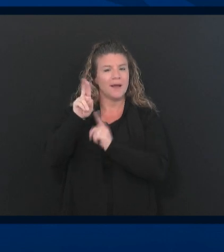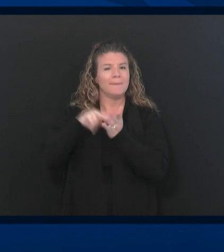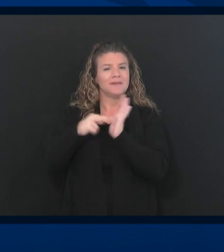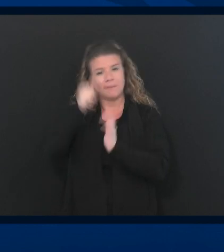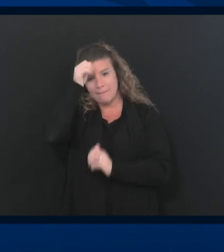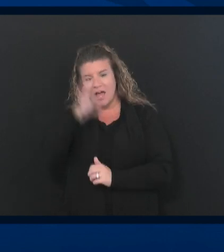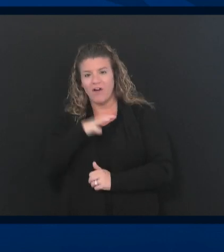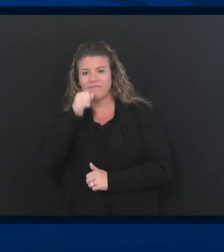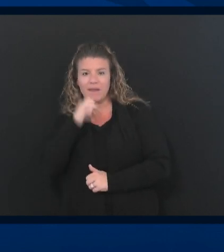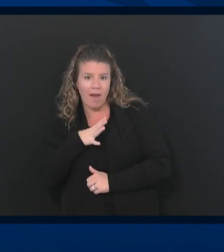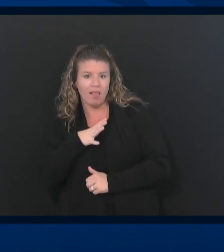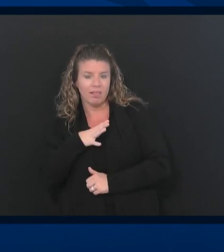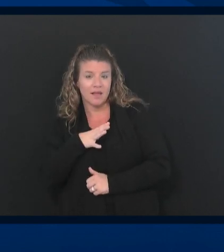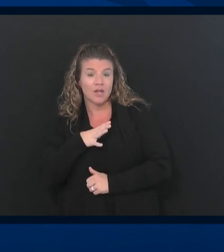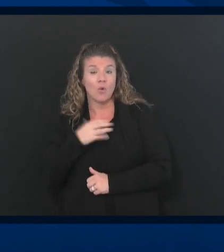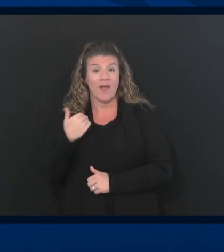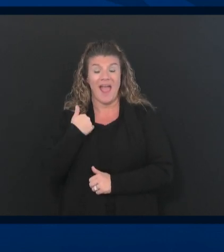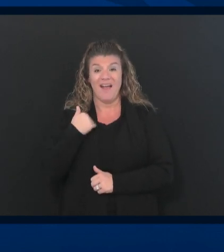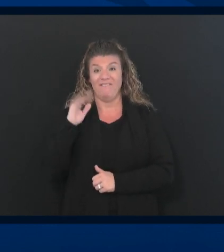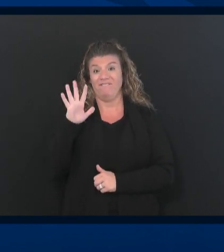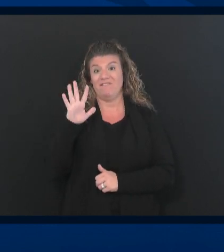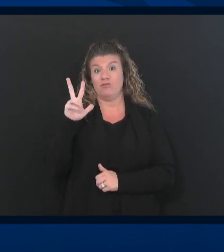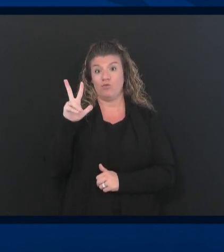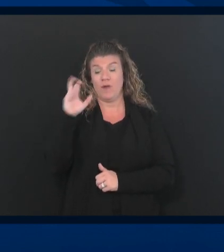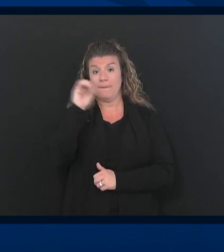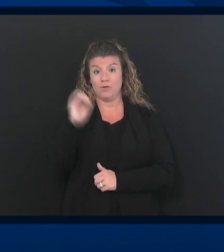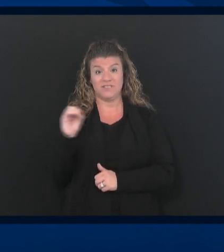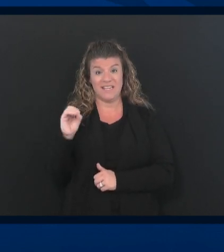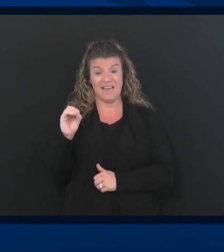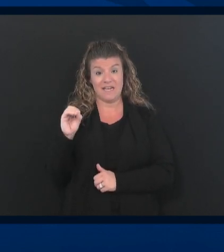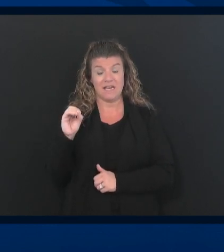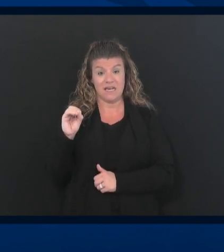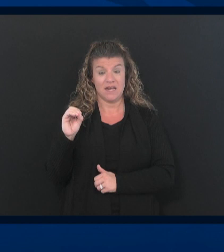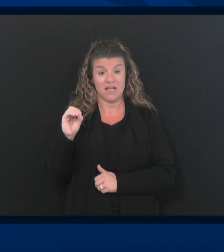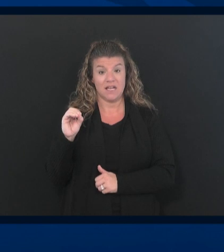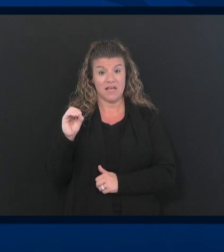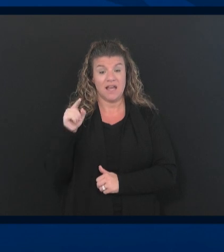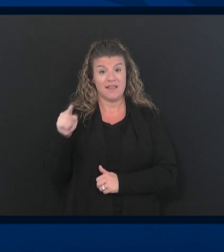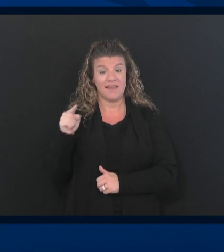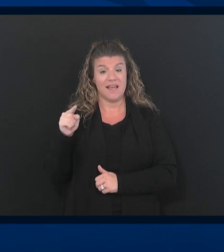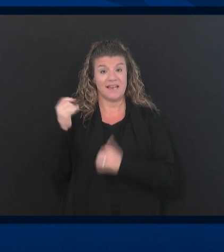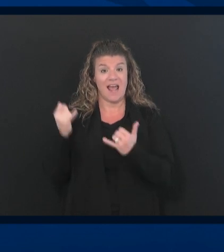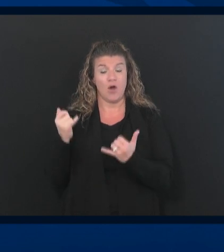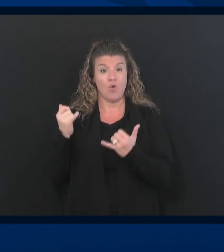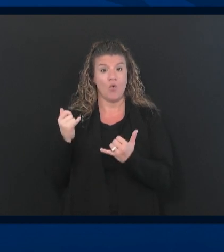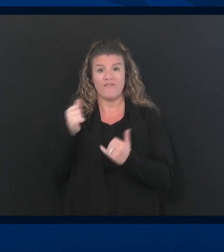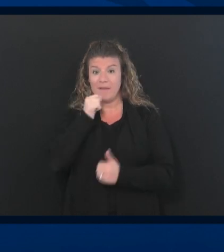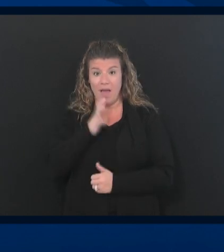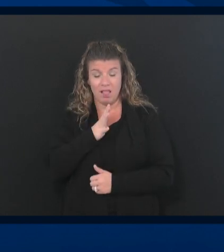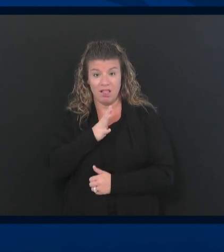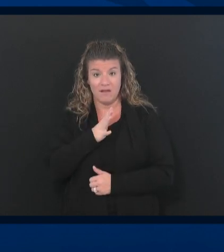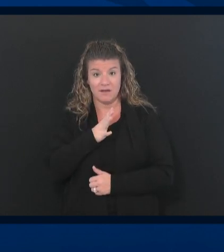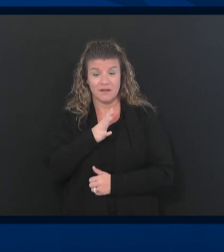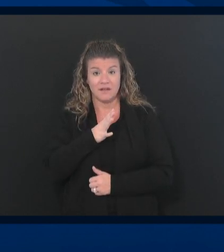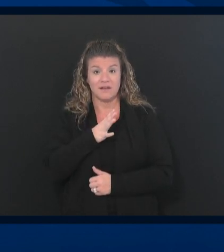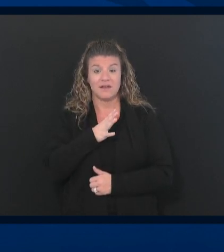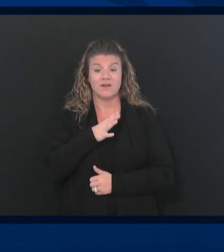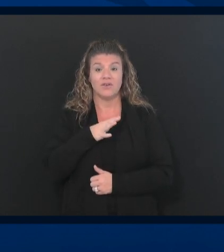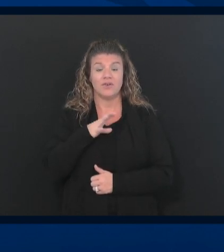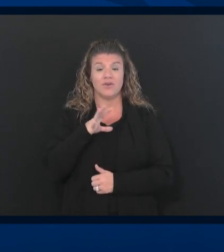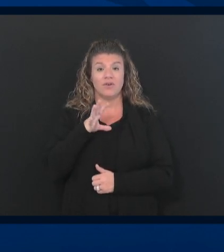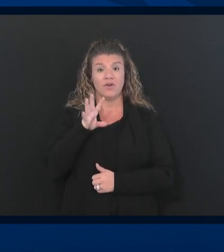so we have about 53% of our cases reported to date are female, and